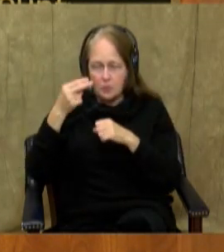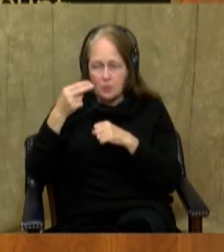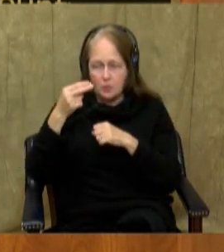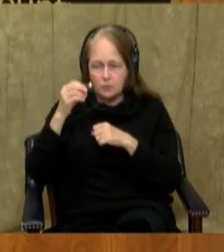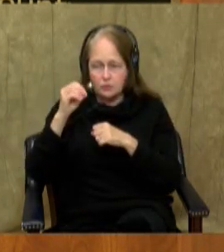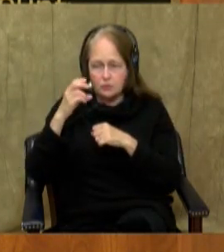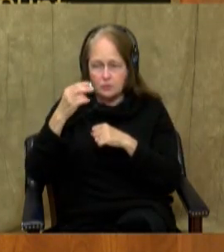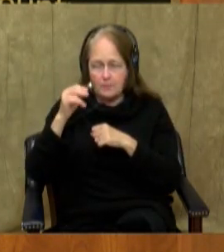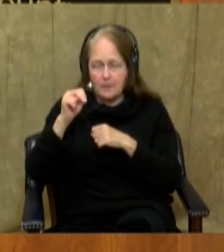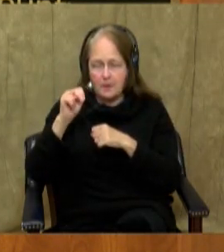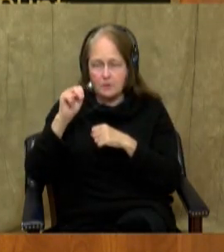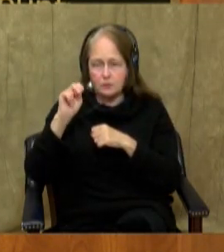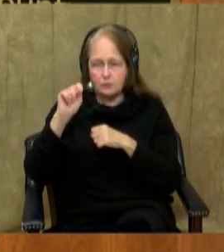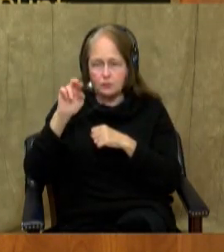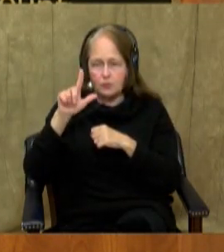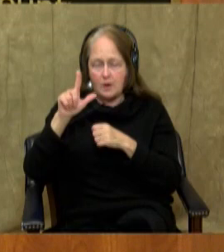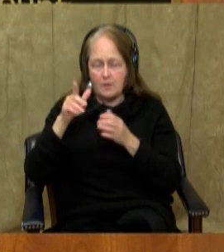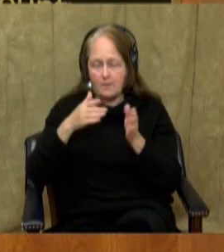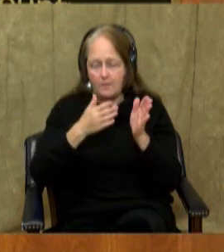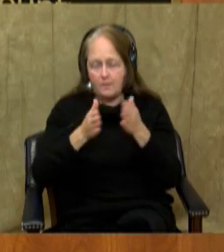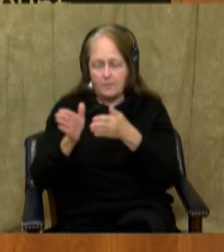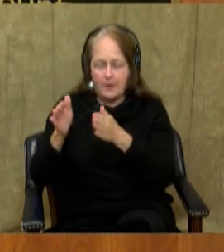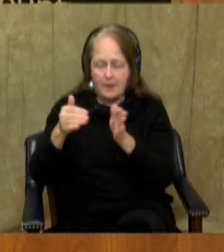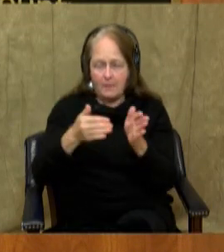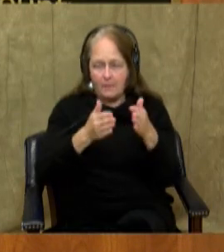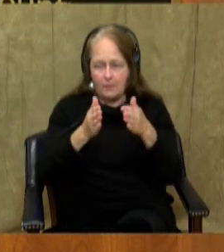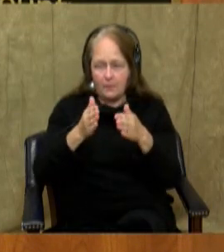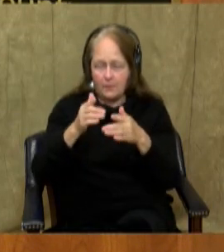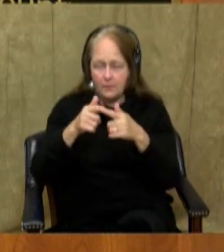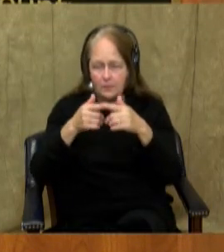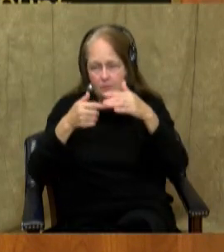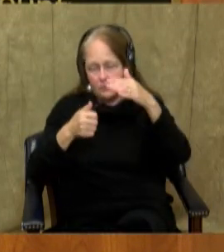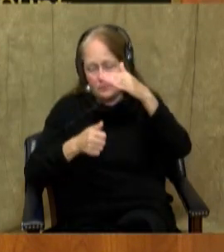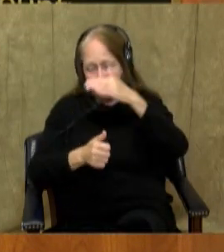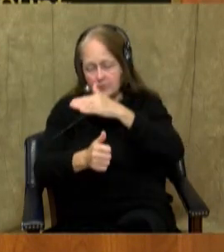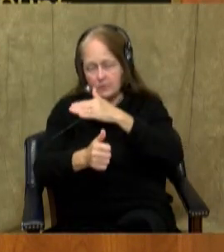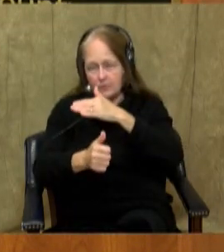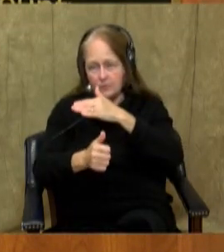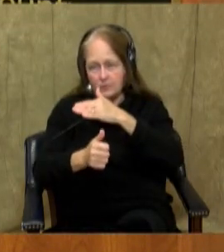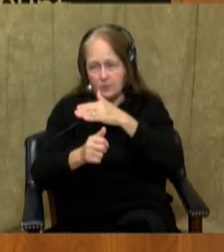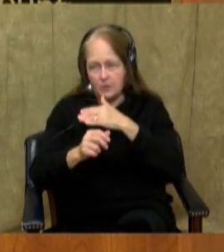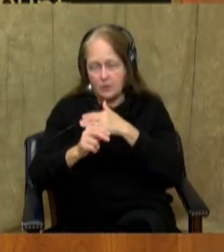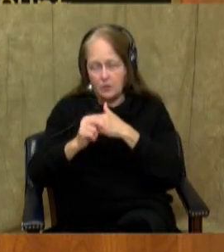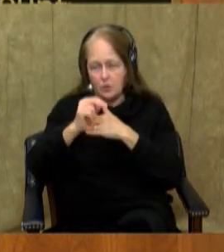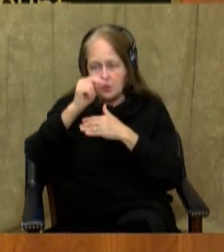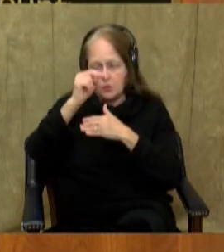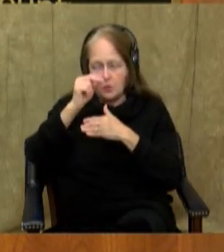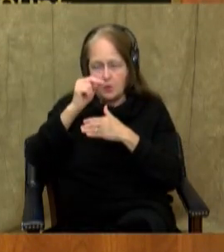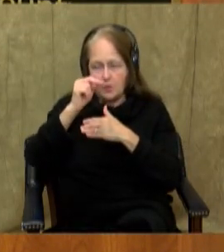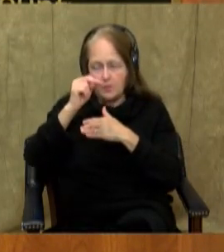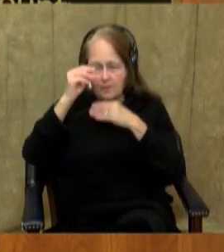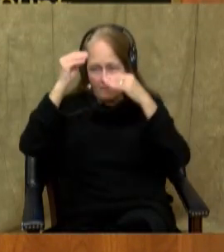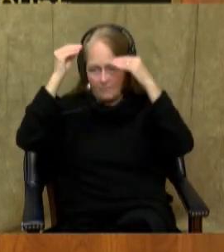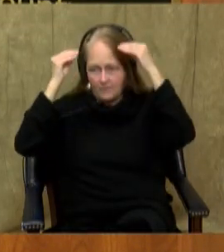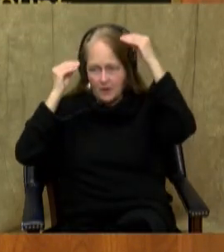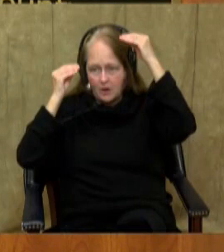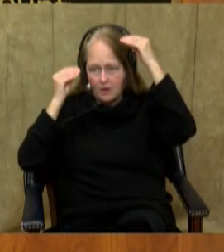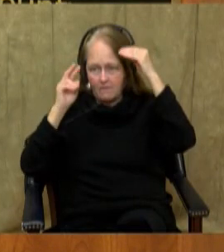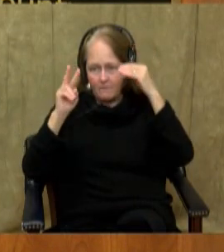Trail, paths and tunnels that were used as a supply route to by the North